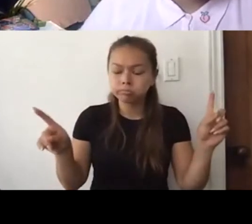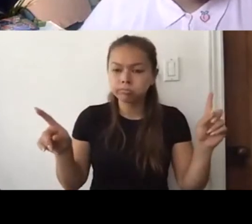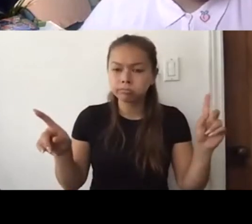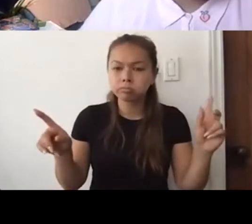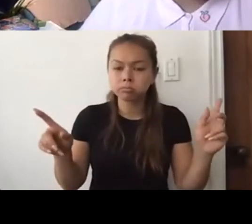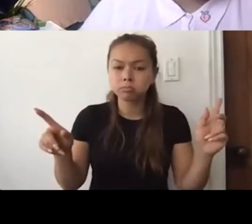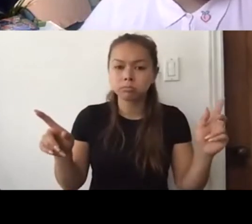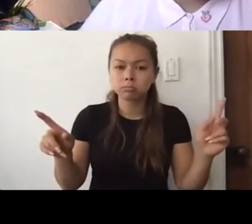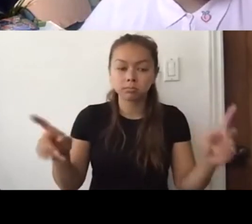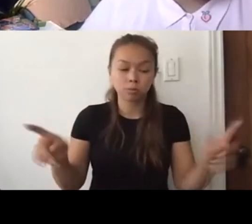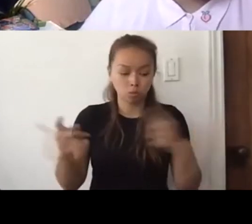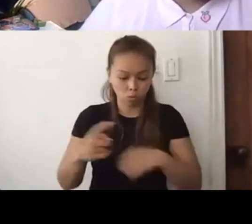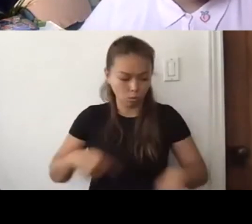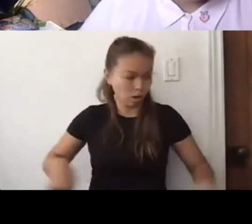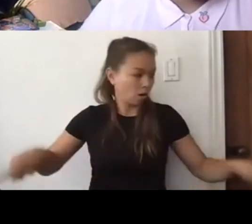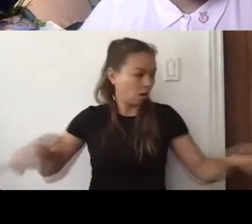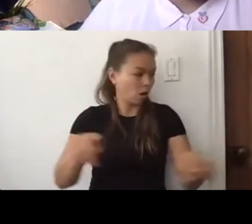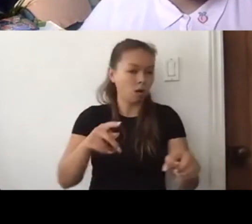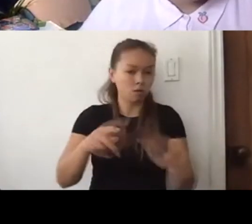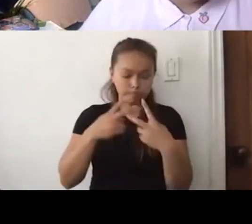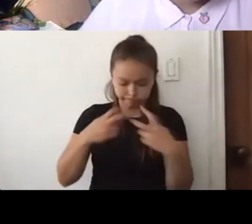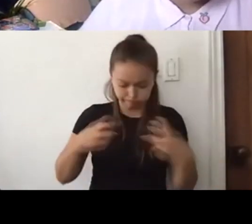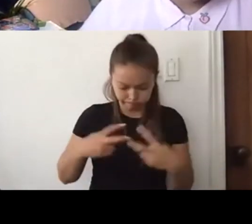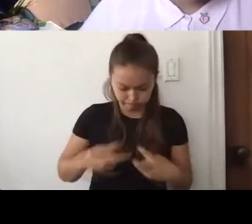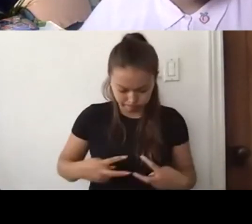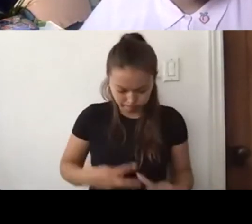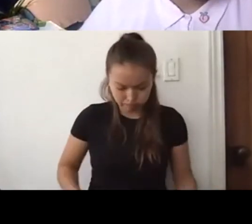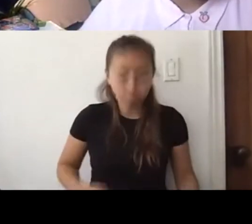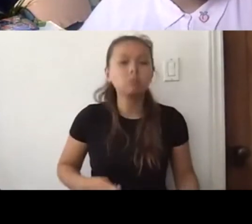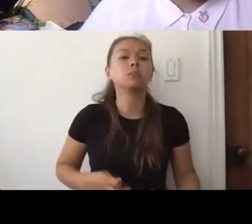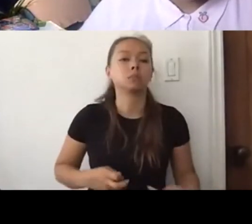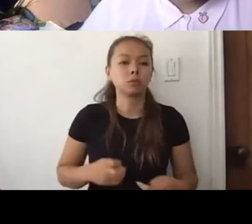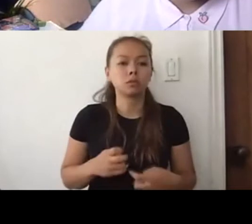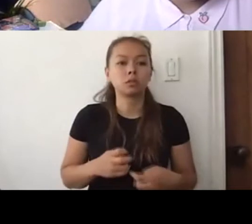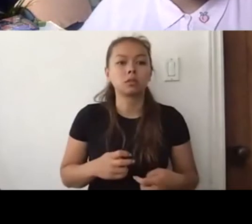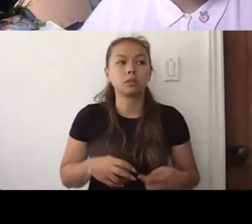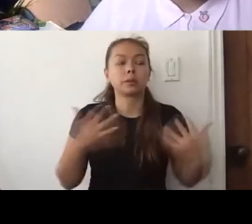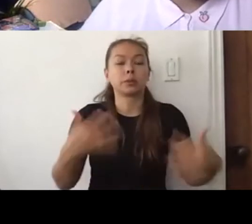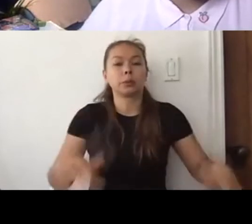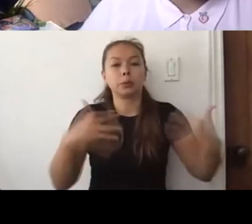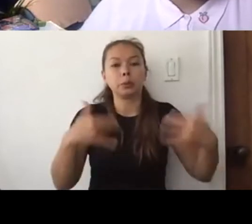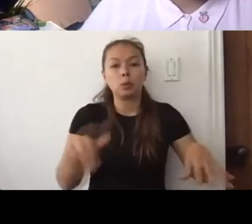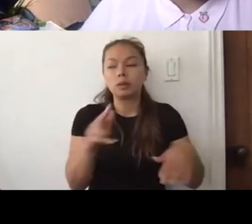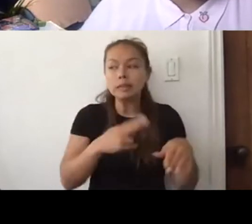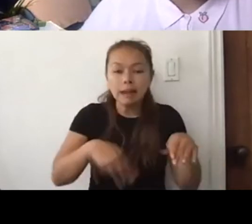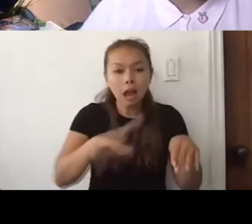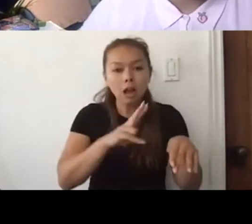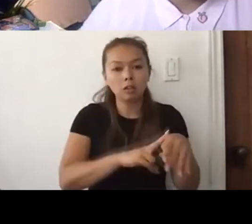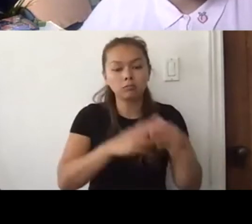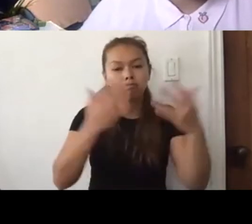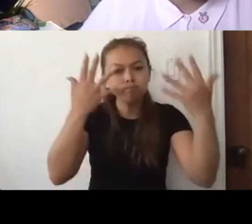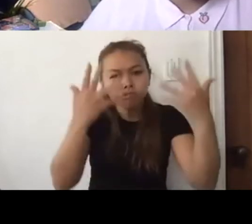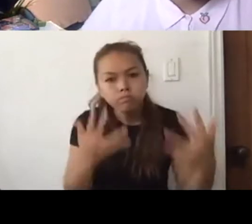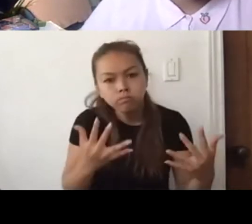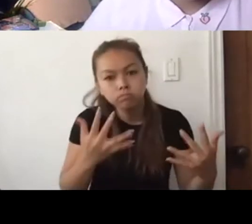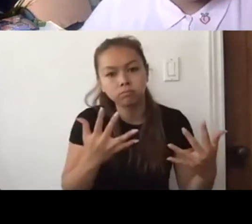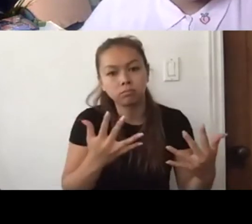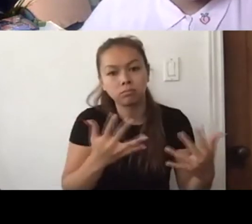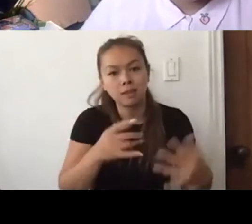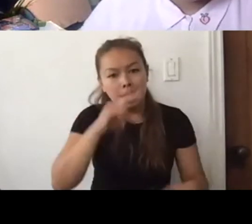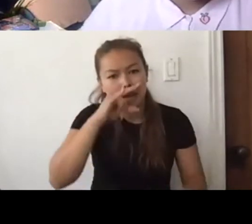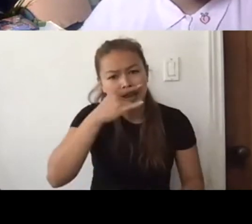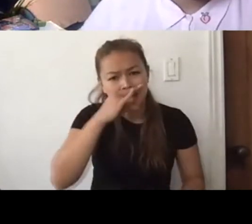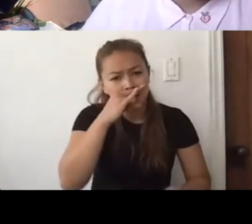ourselves as experiencing a national tragedy of children being ripped away from their homes who were never made it